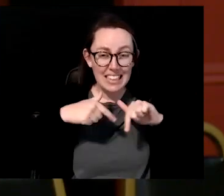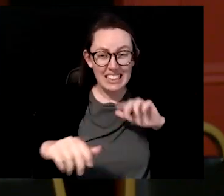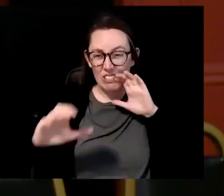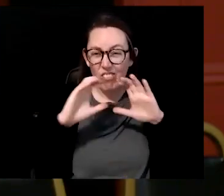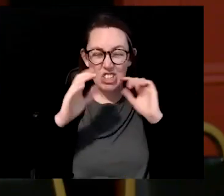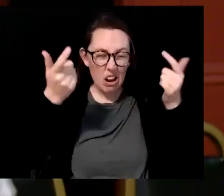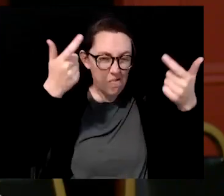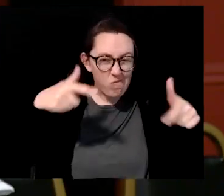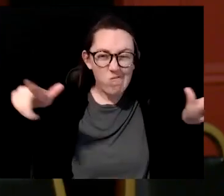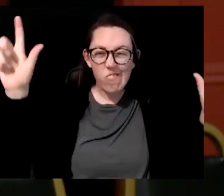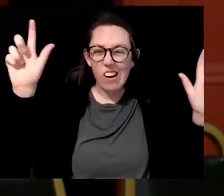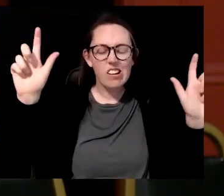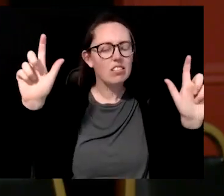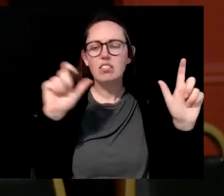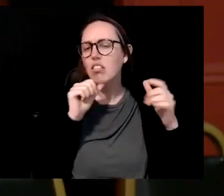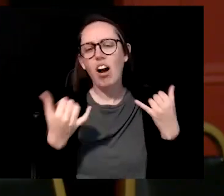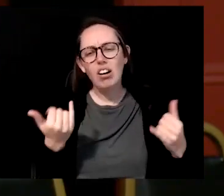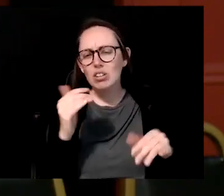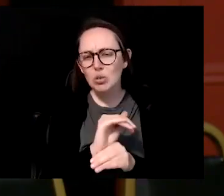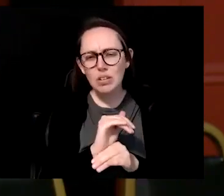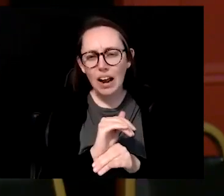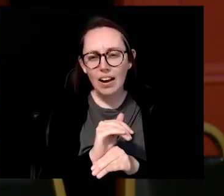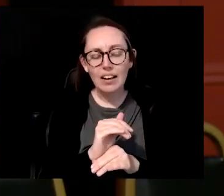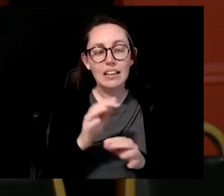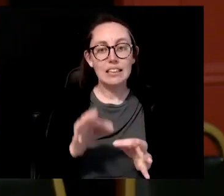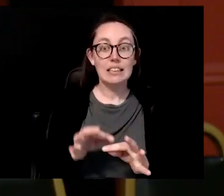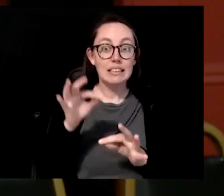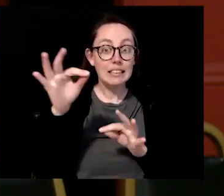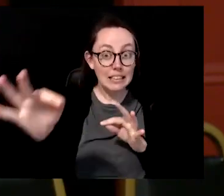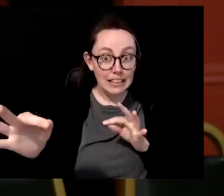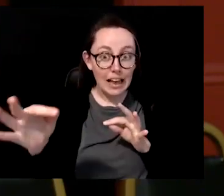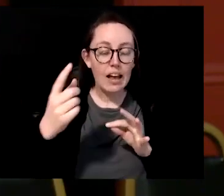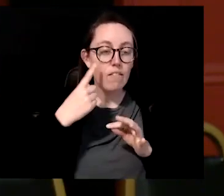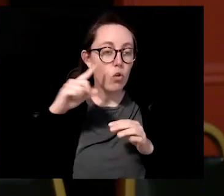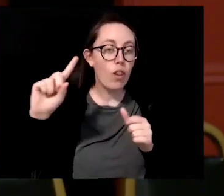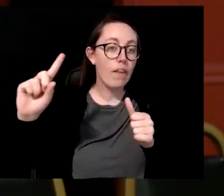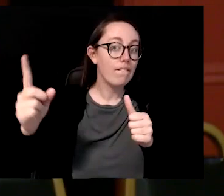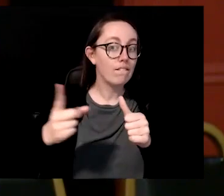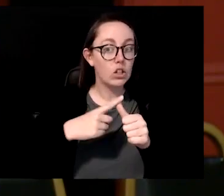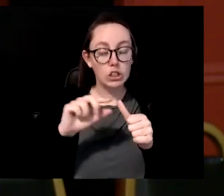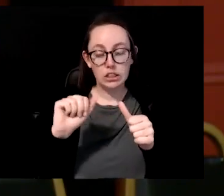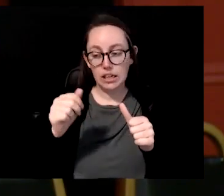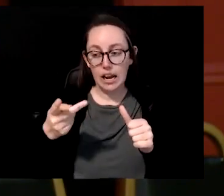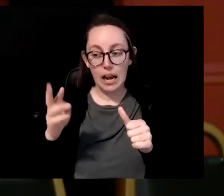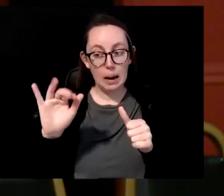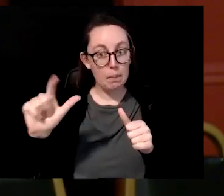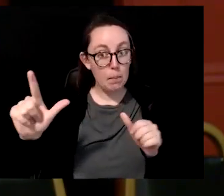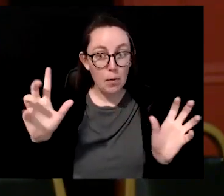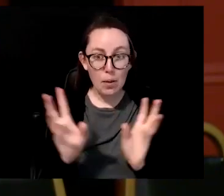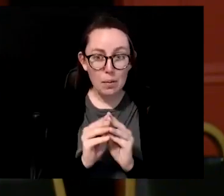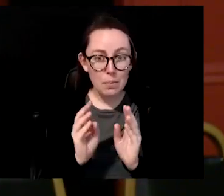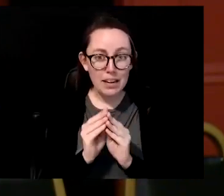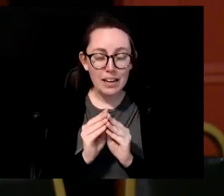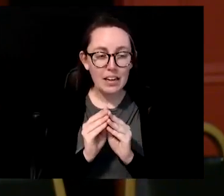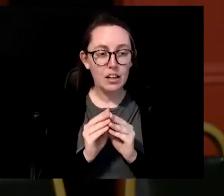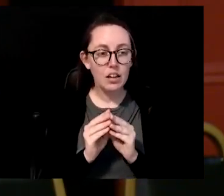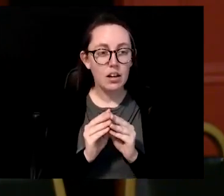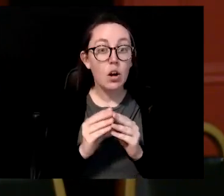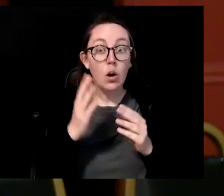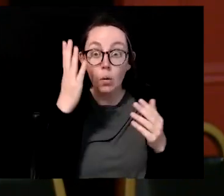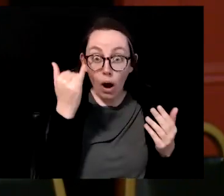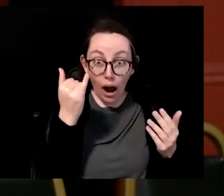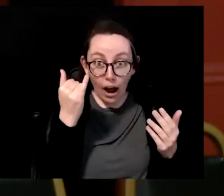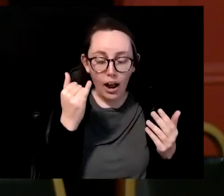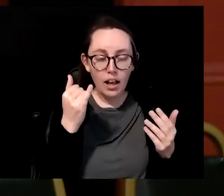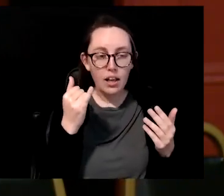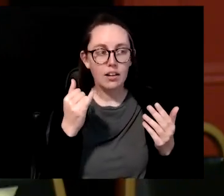that you would delay them until the first um meeting in April because you're not going to be making